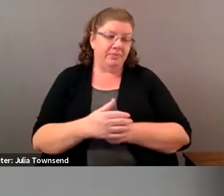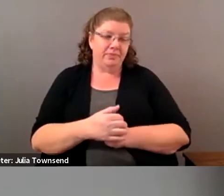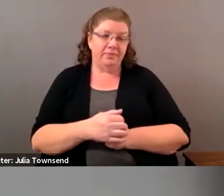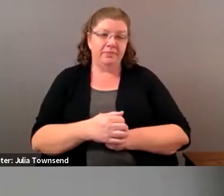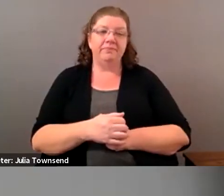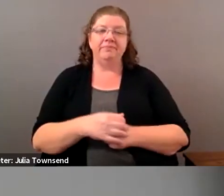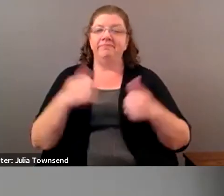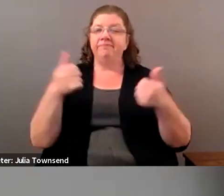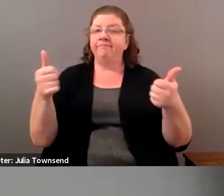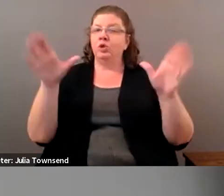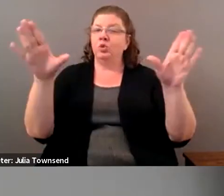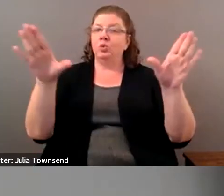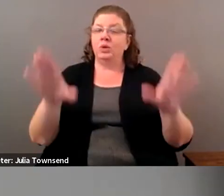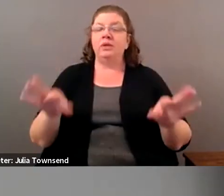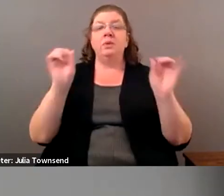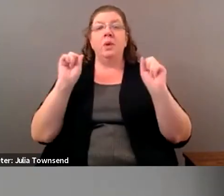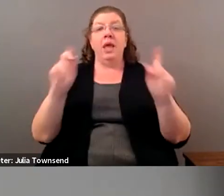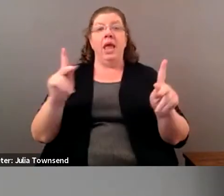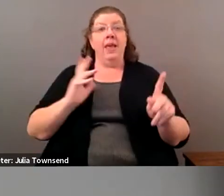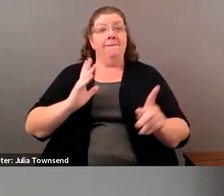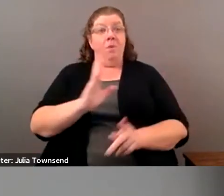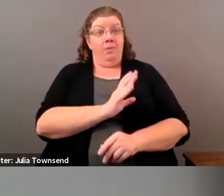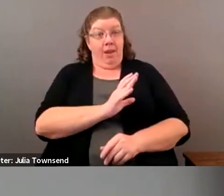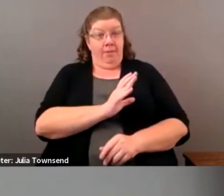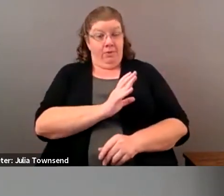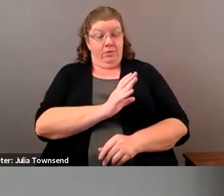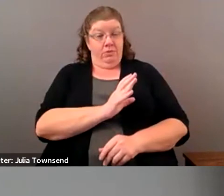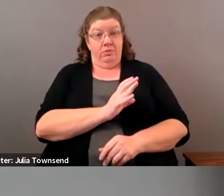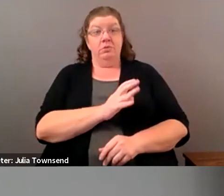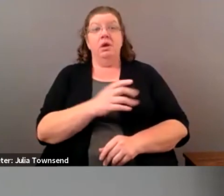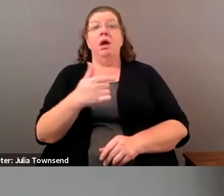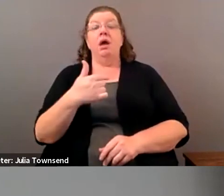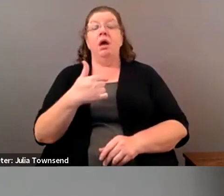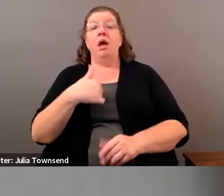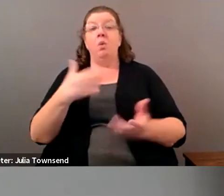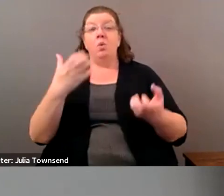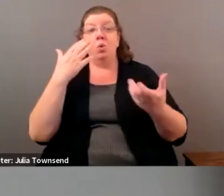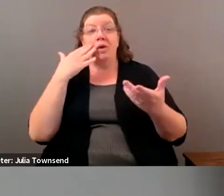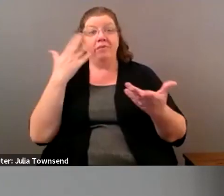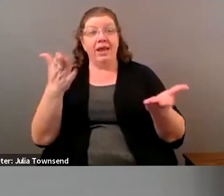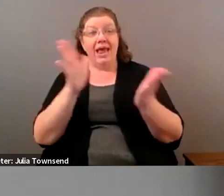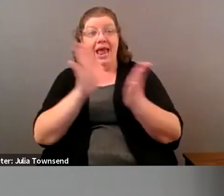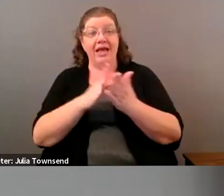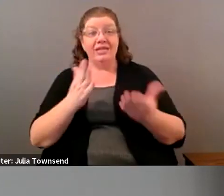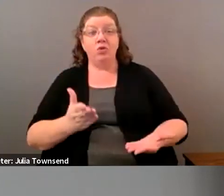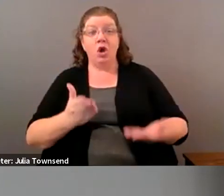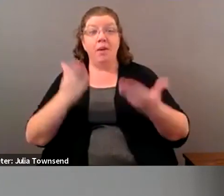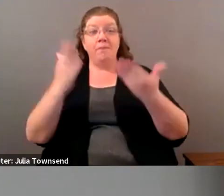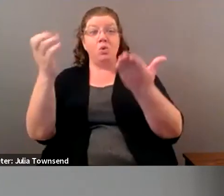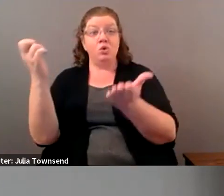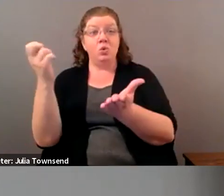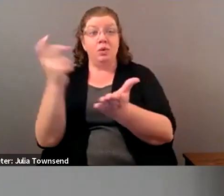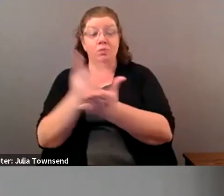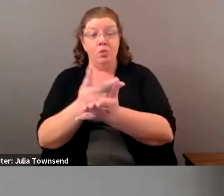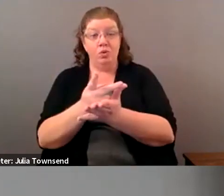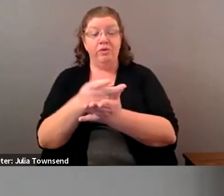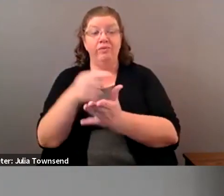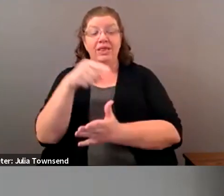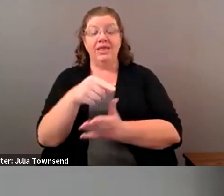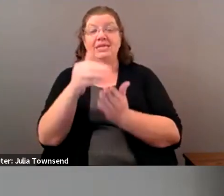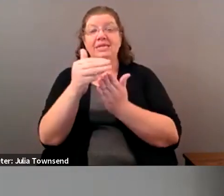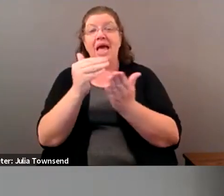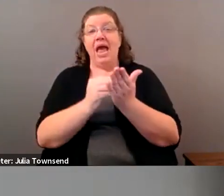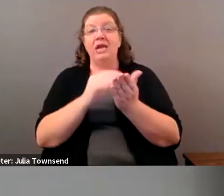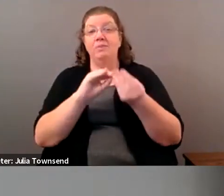Sounds great. Okay, so board members, I'd like to know if I can ask for a motion to approve this item number 2,